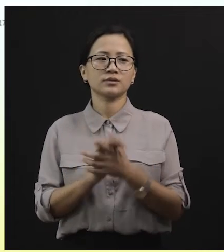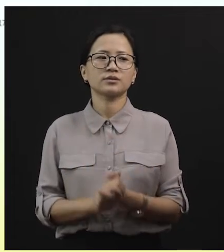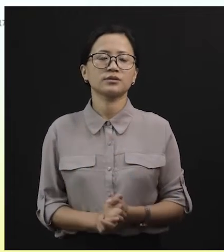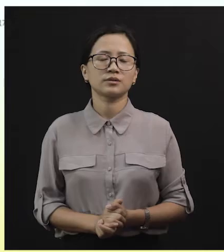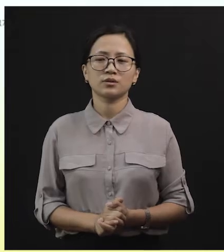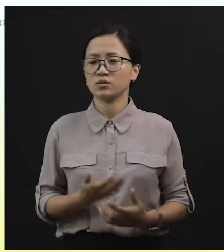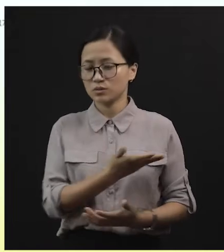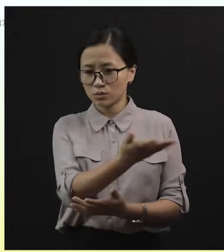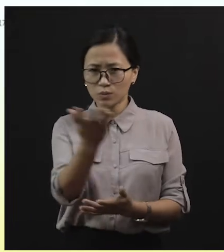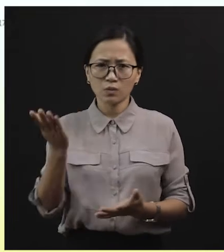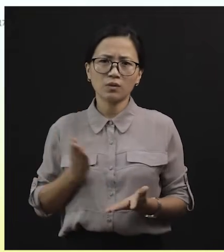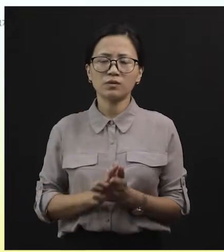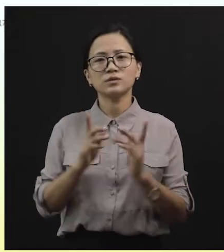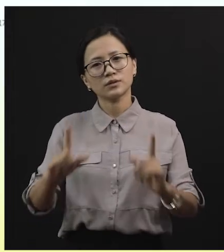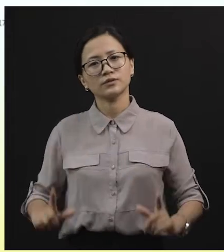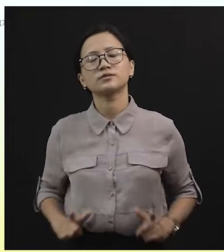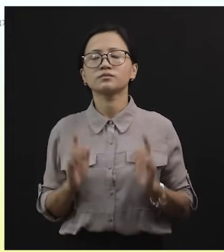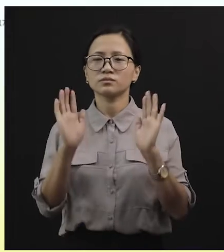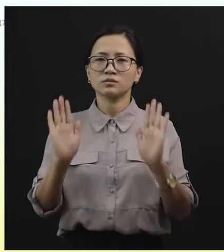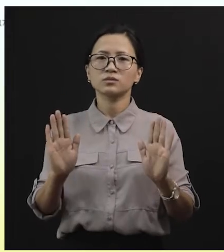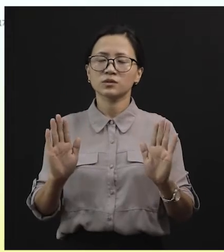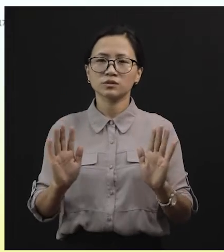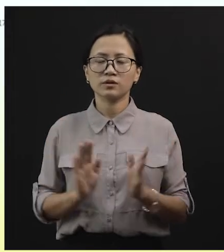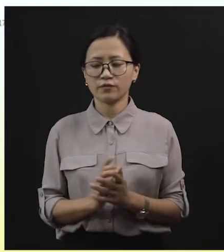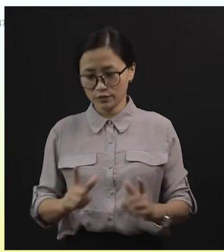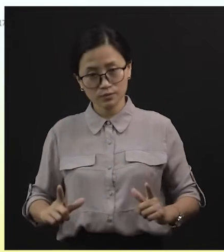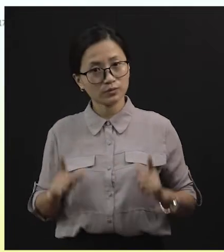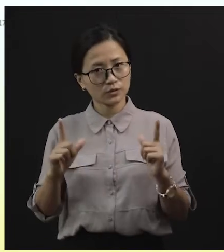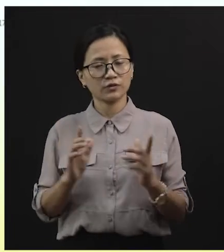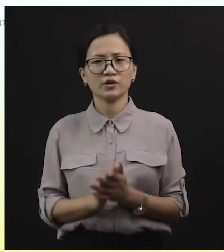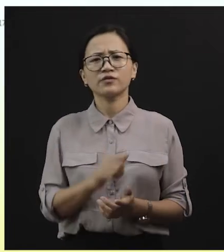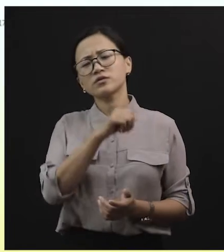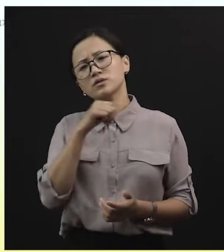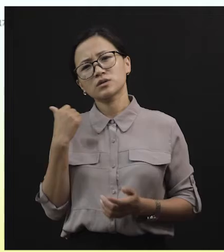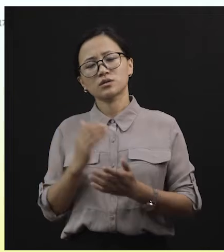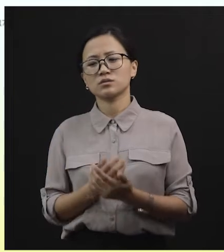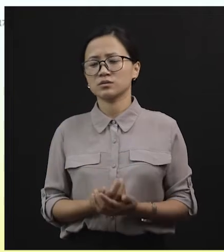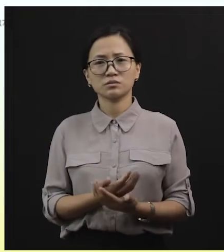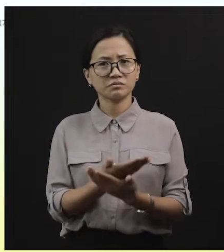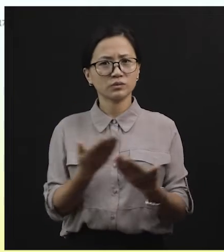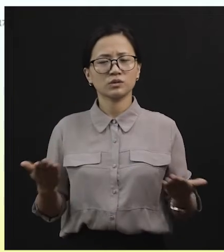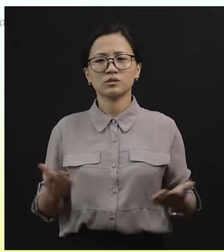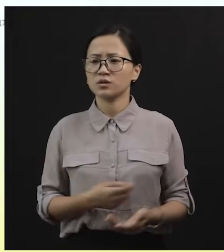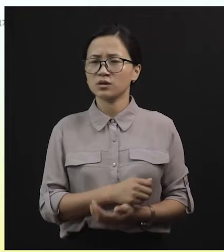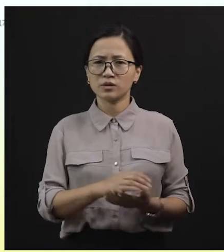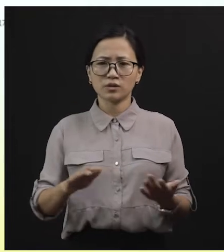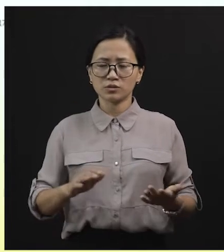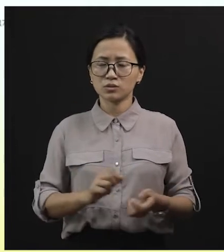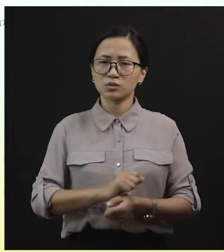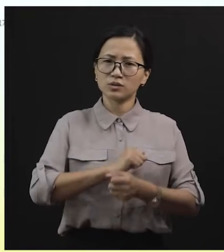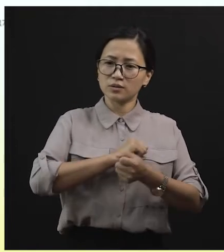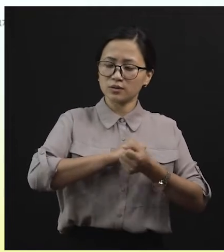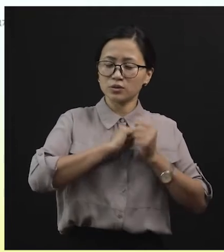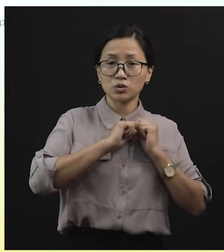are living, they are also living, they have life, right? And if we kill them, we are destroying life, right? So the writer